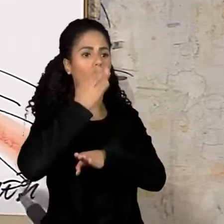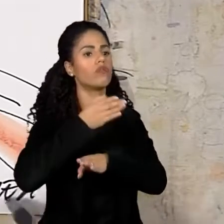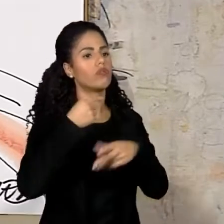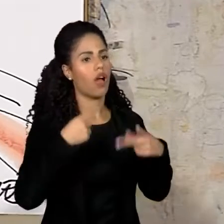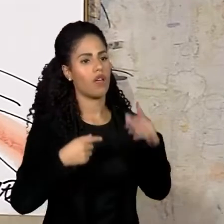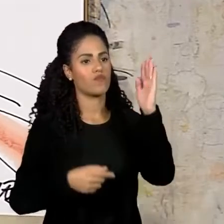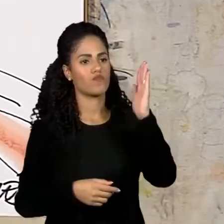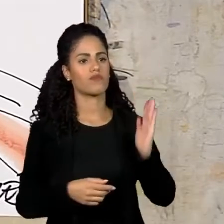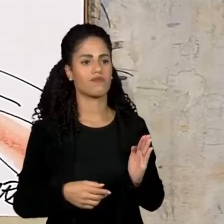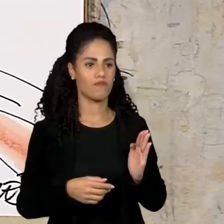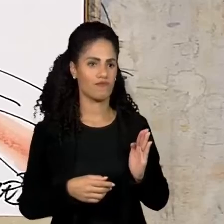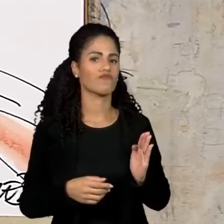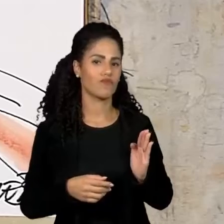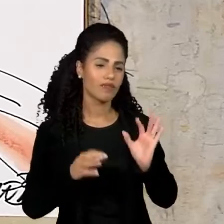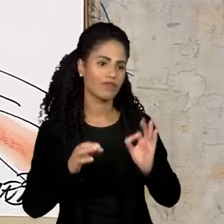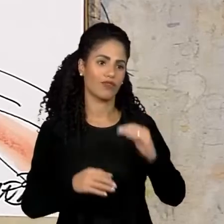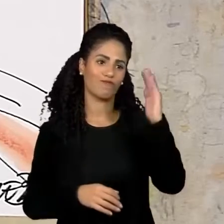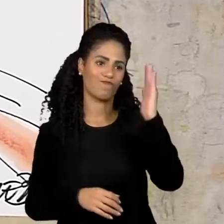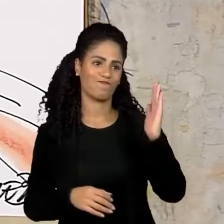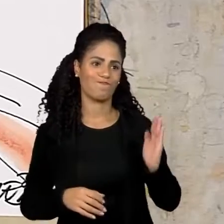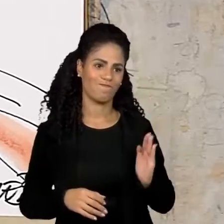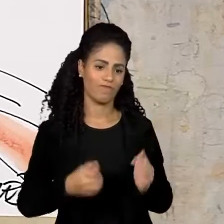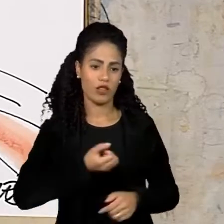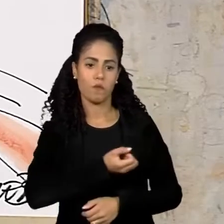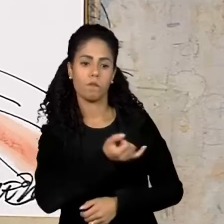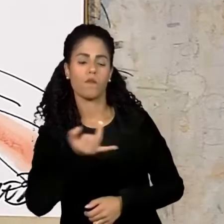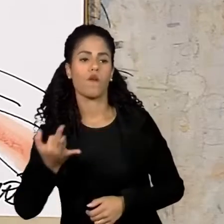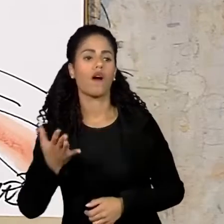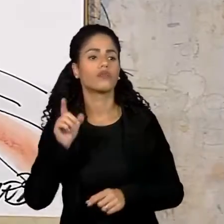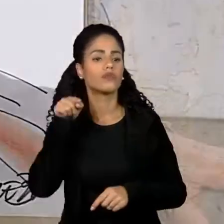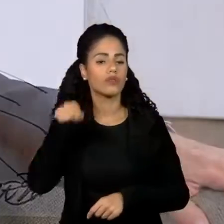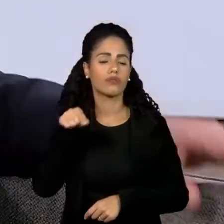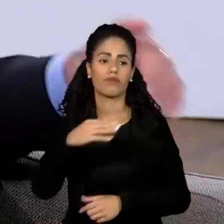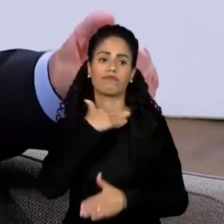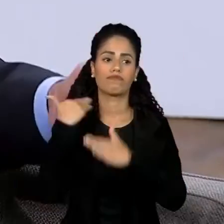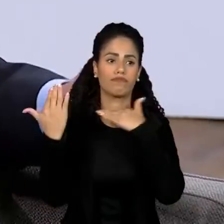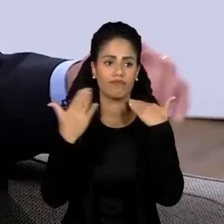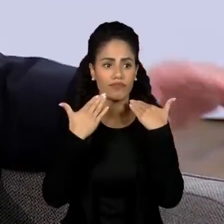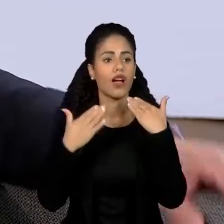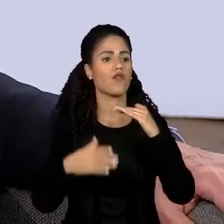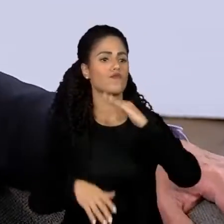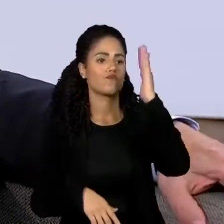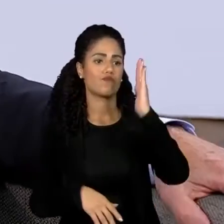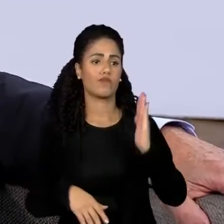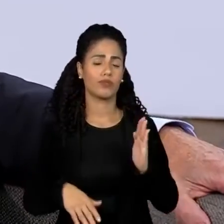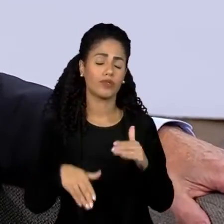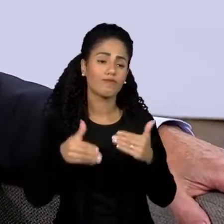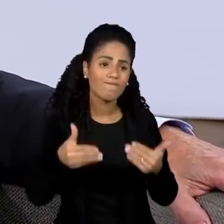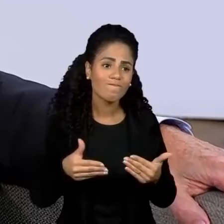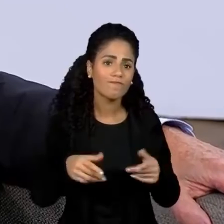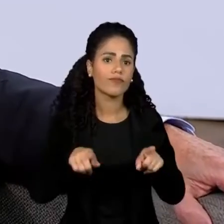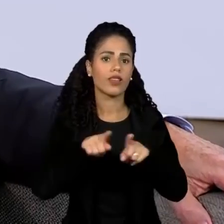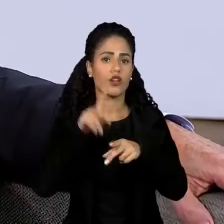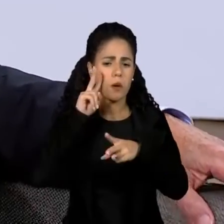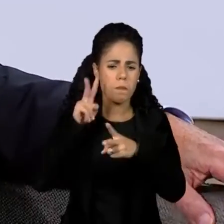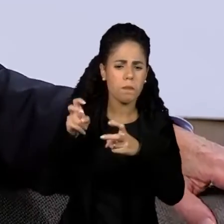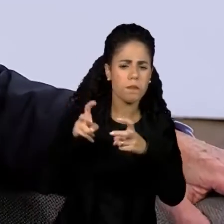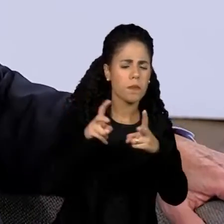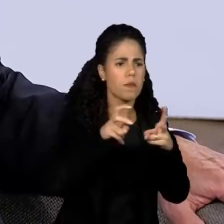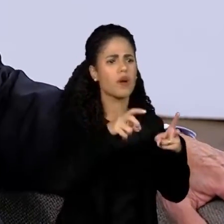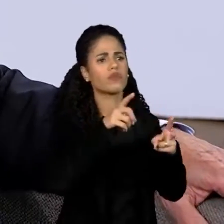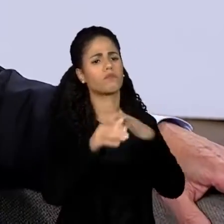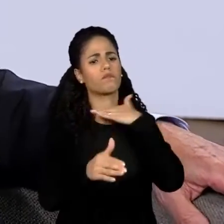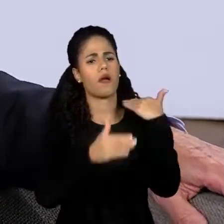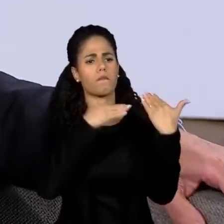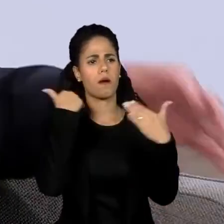more deaths than, say, Brazil, but per capita you did better. You had more